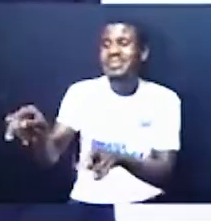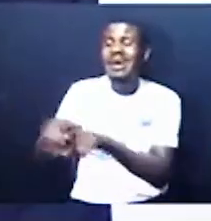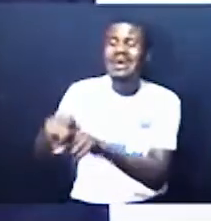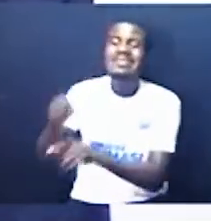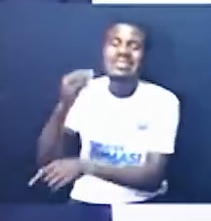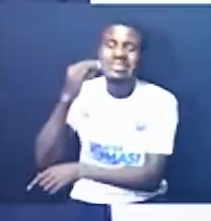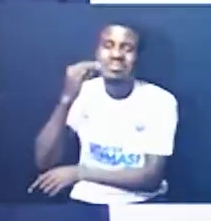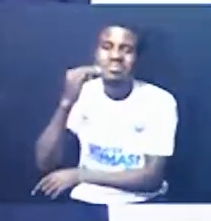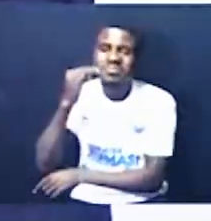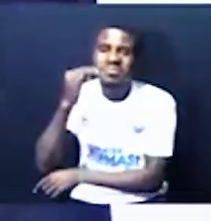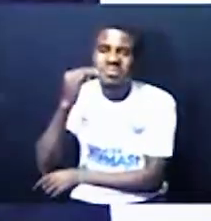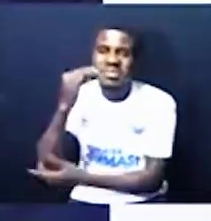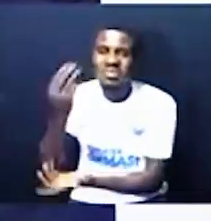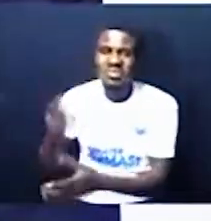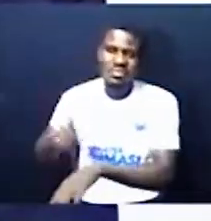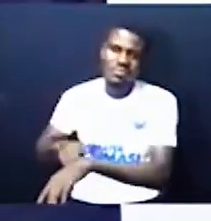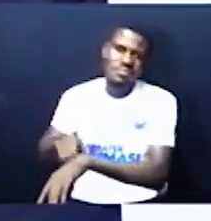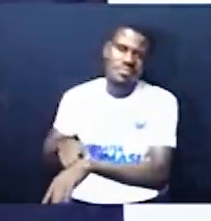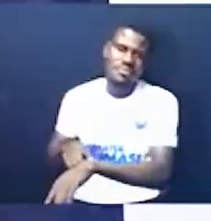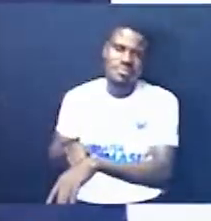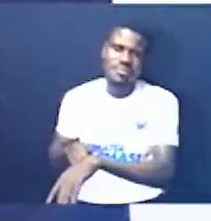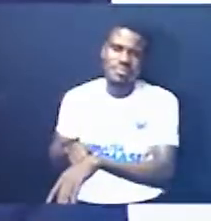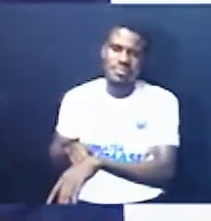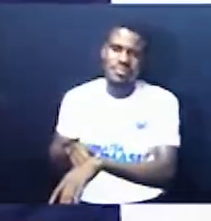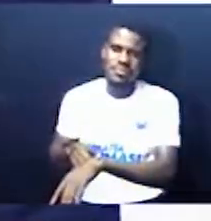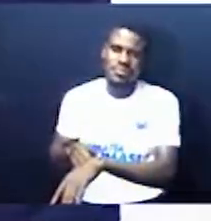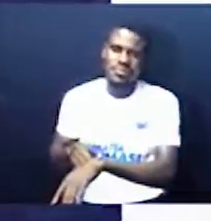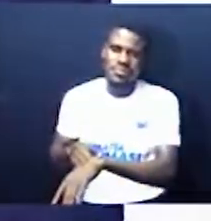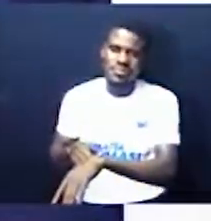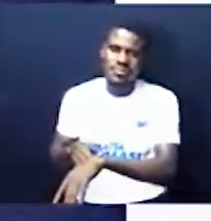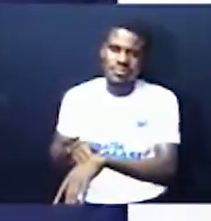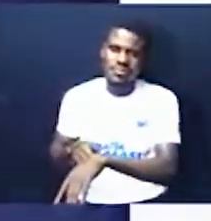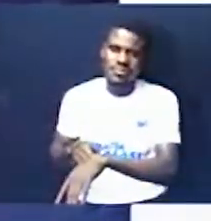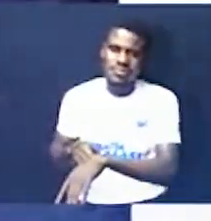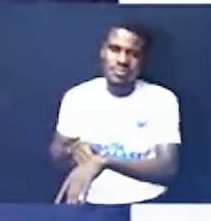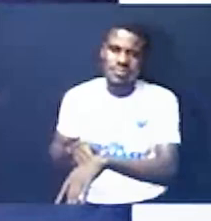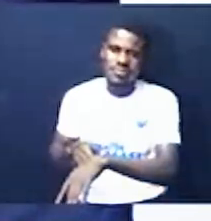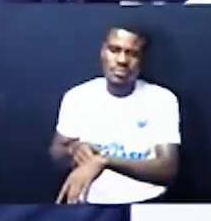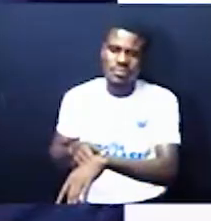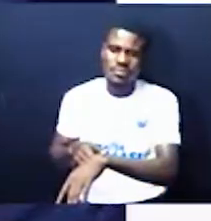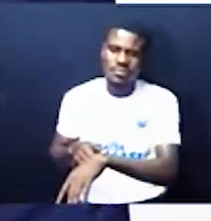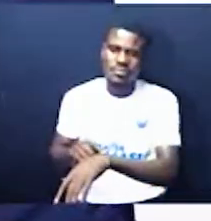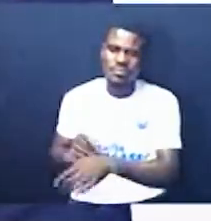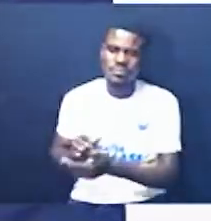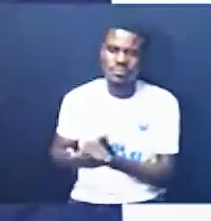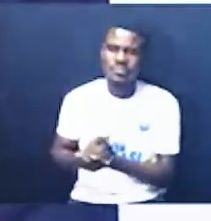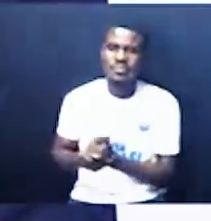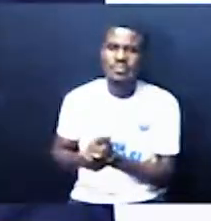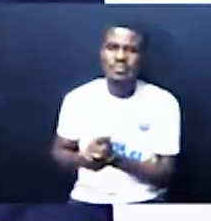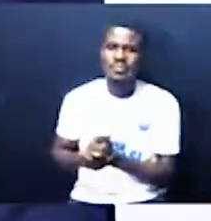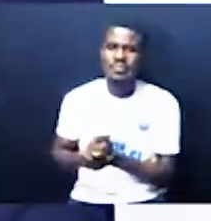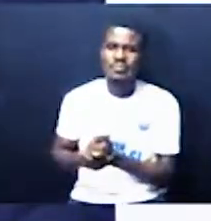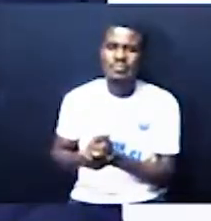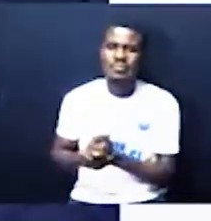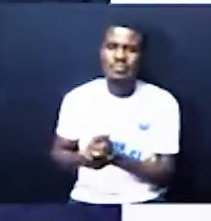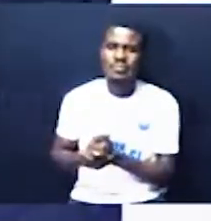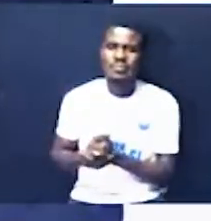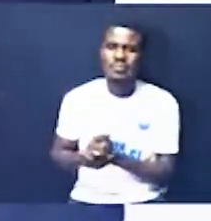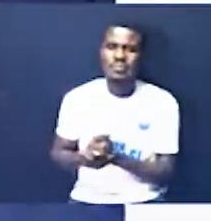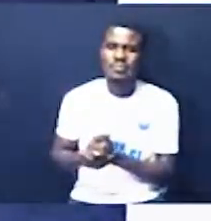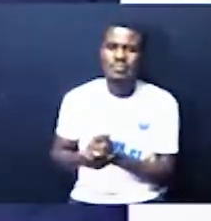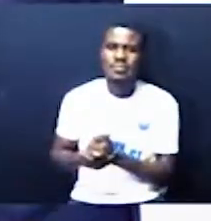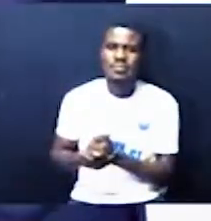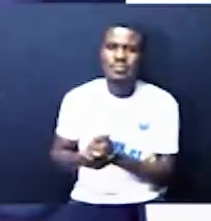nyina mu no enya no se nsabuo naye na ade biara otena so ho